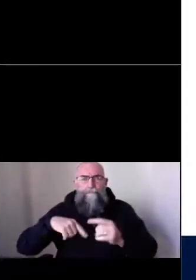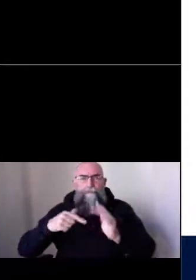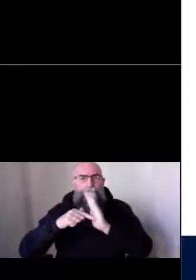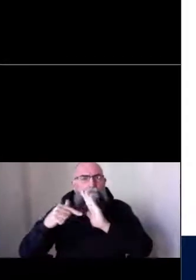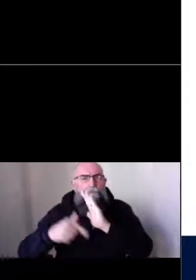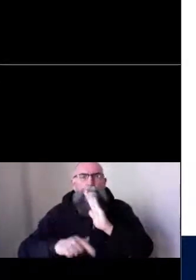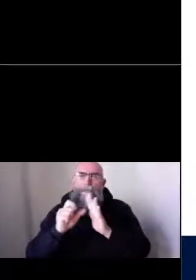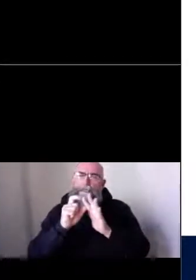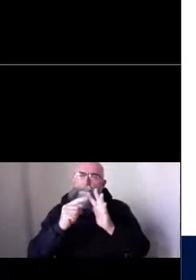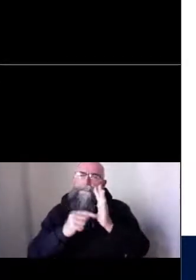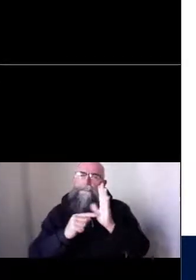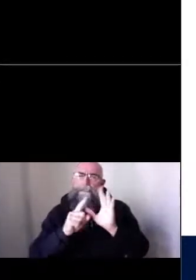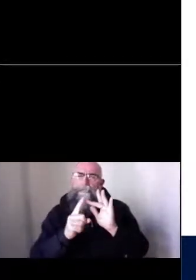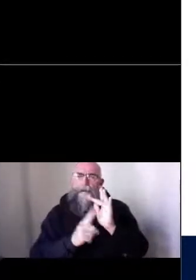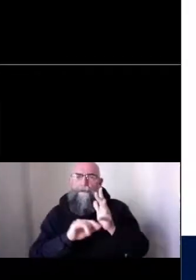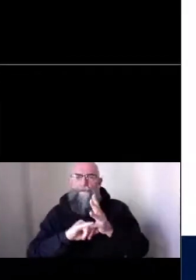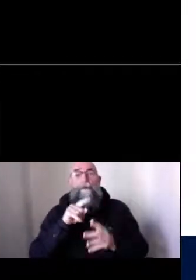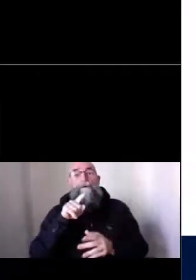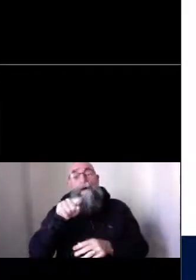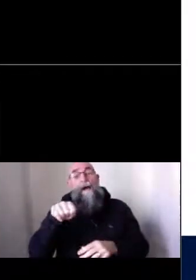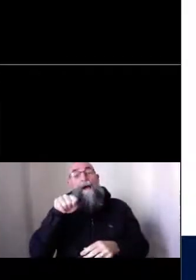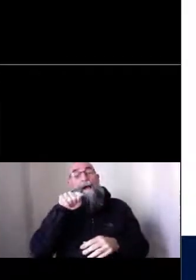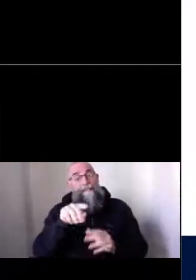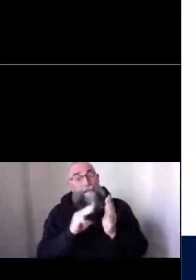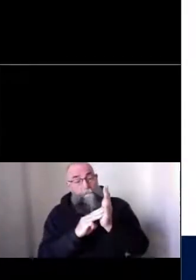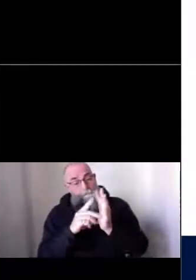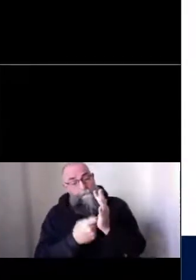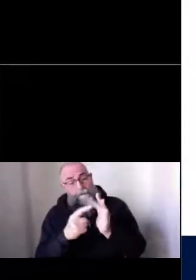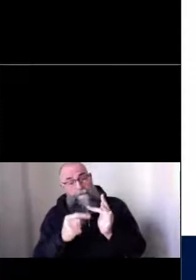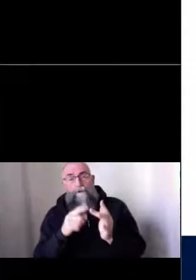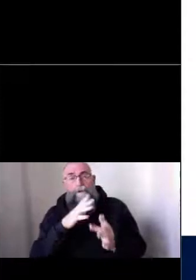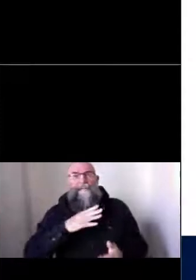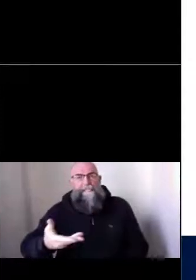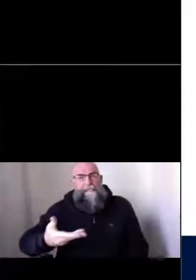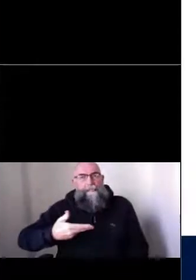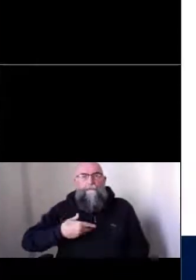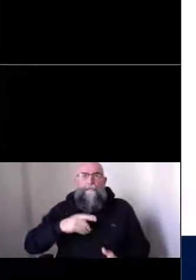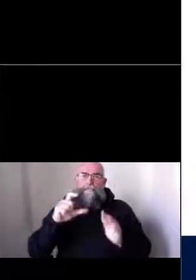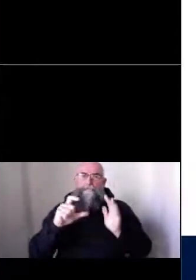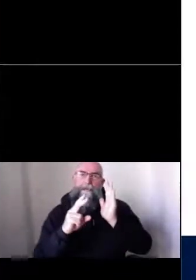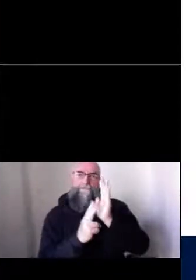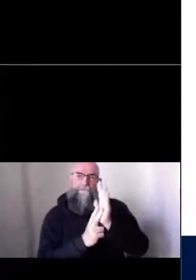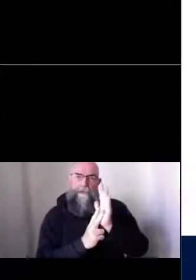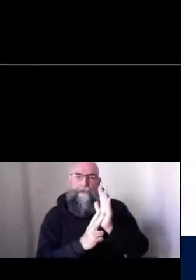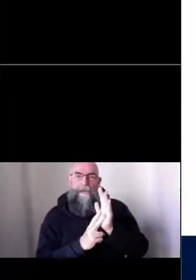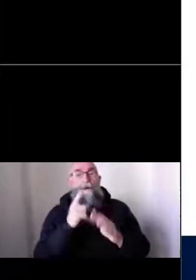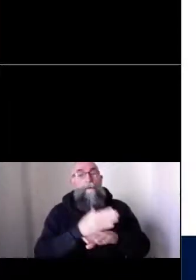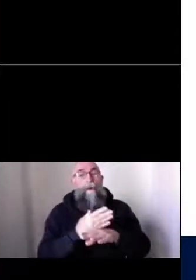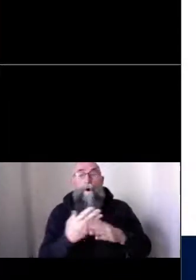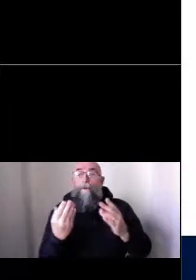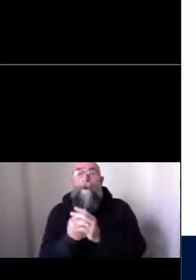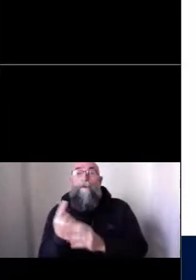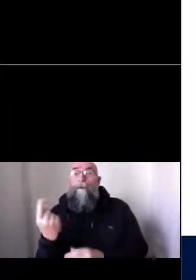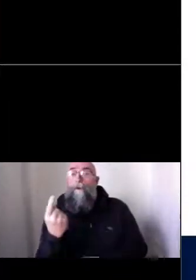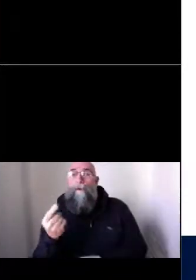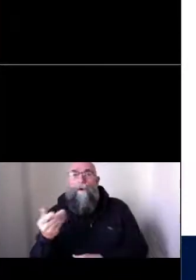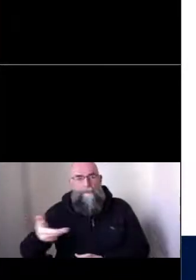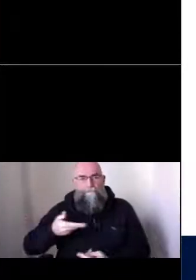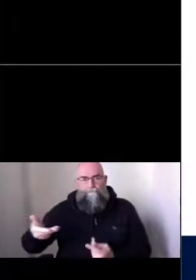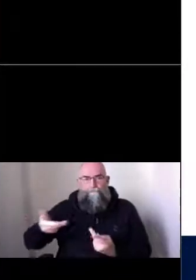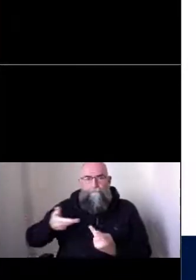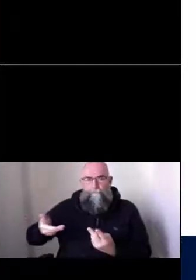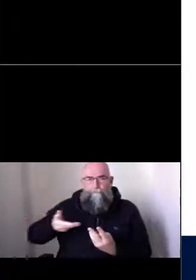you will need to include CVs of yourself and those people that you're working with, and include